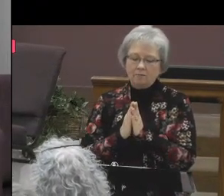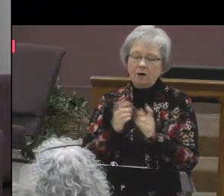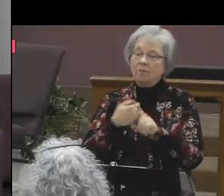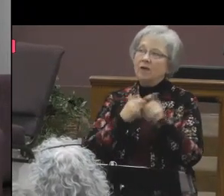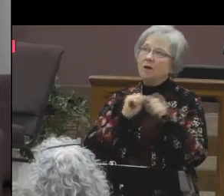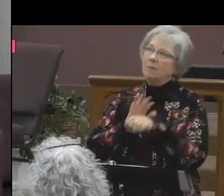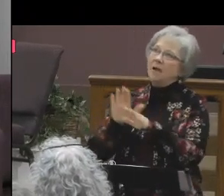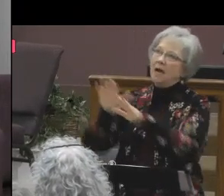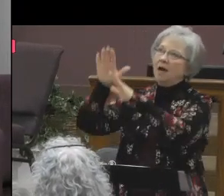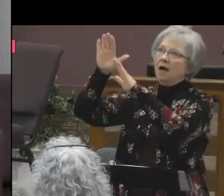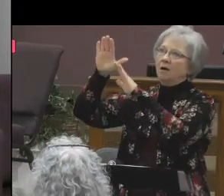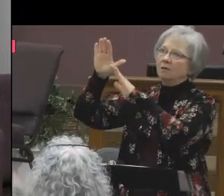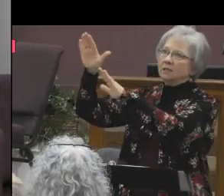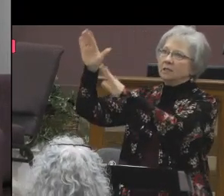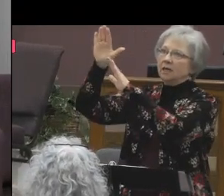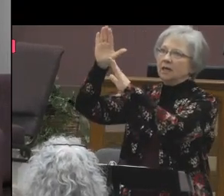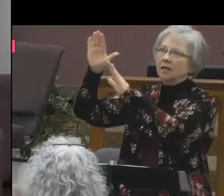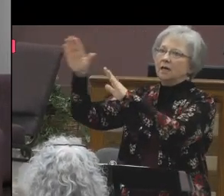From the